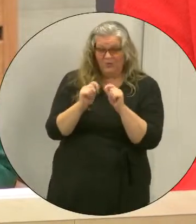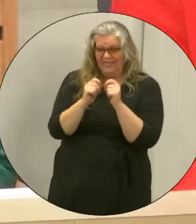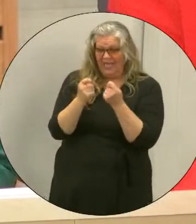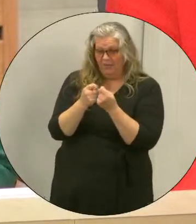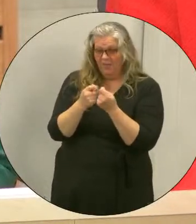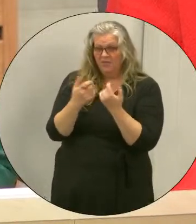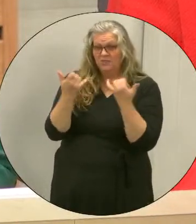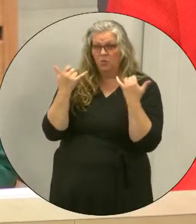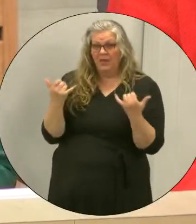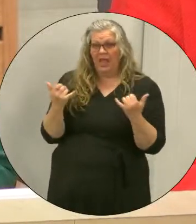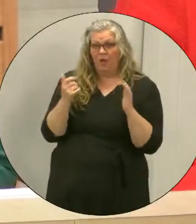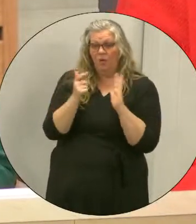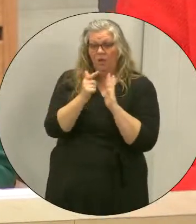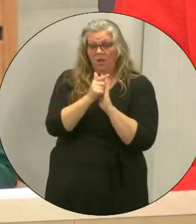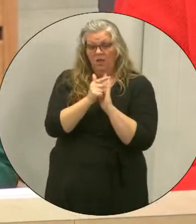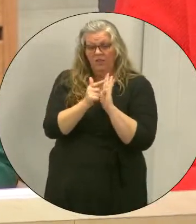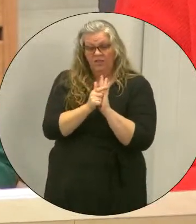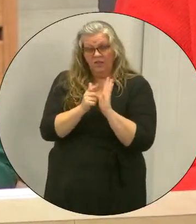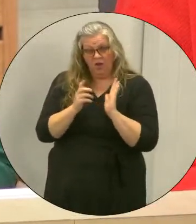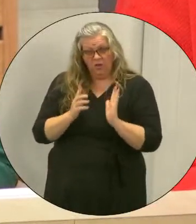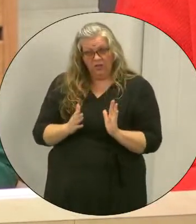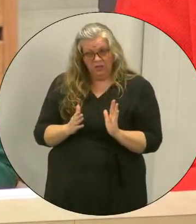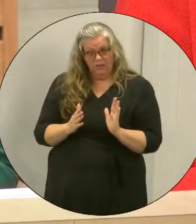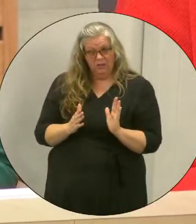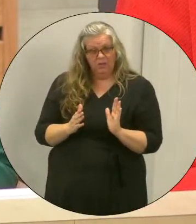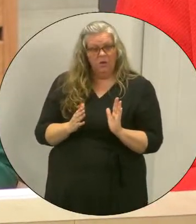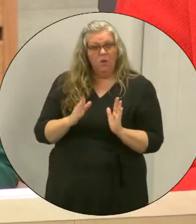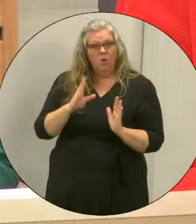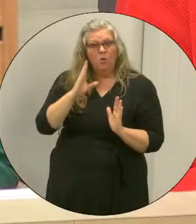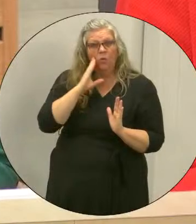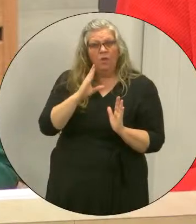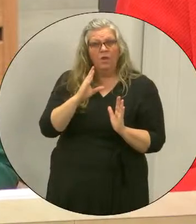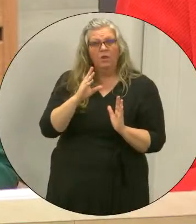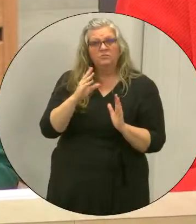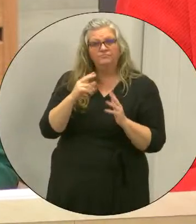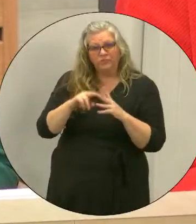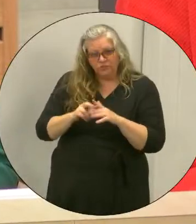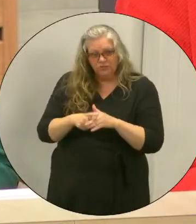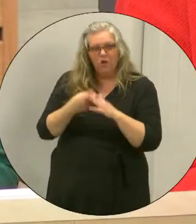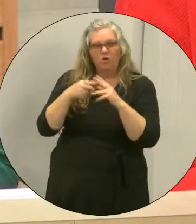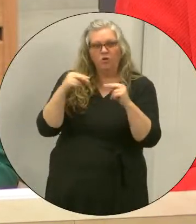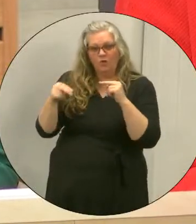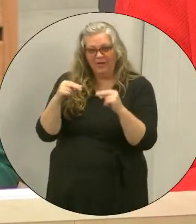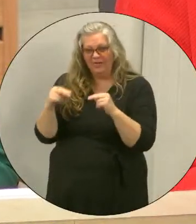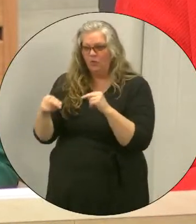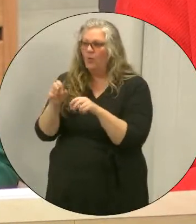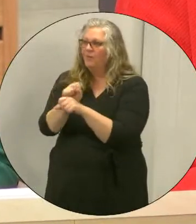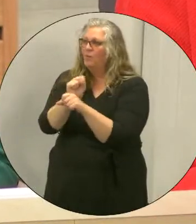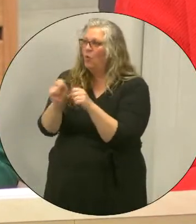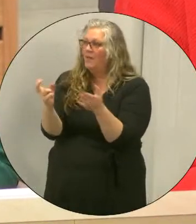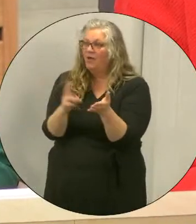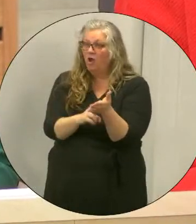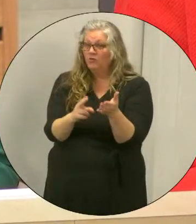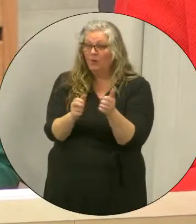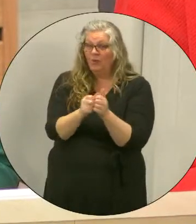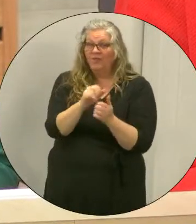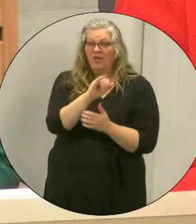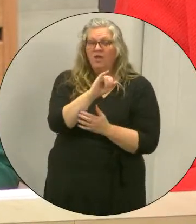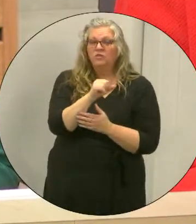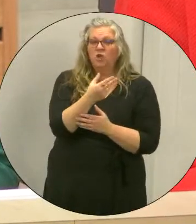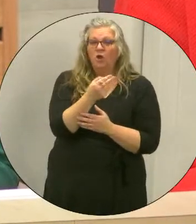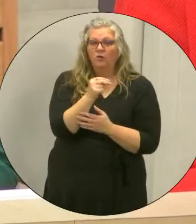our legal counsel to enter negotiations for an employment of contract with Ms. Joan Ebert,